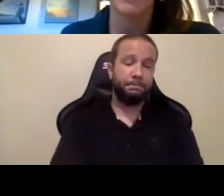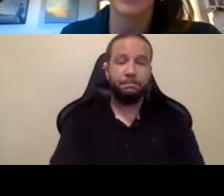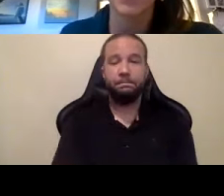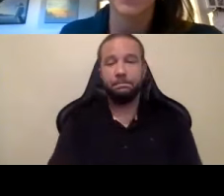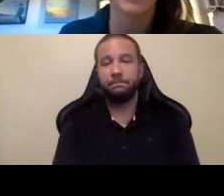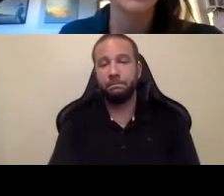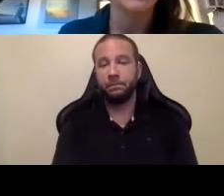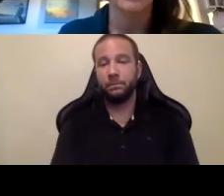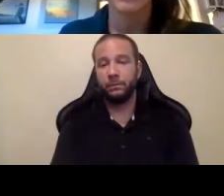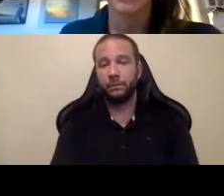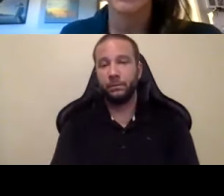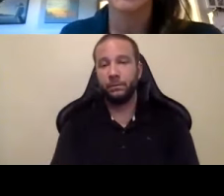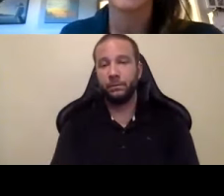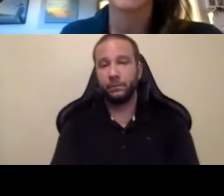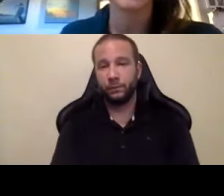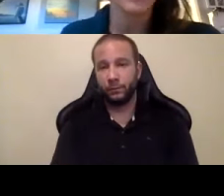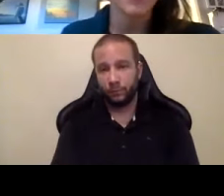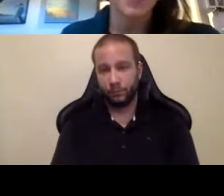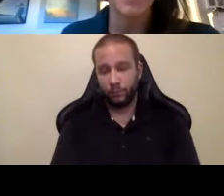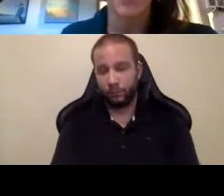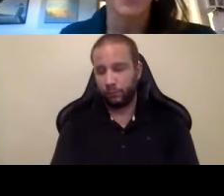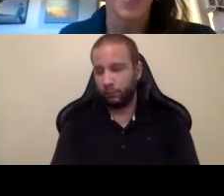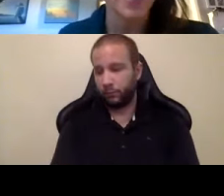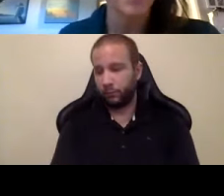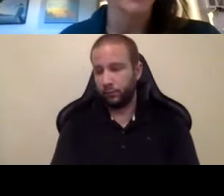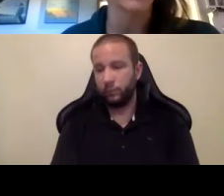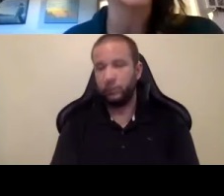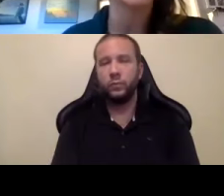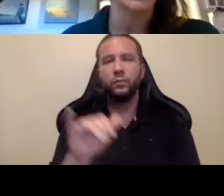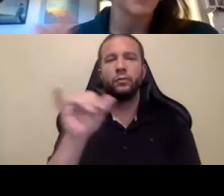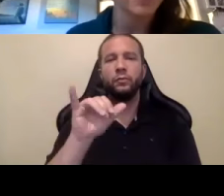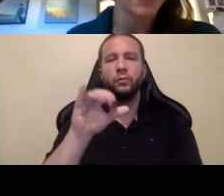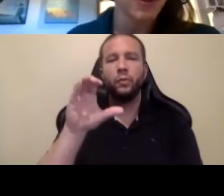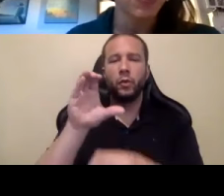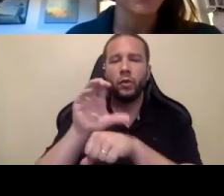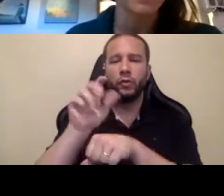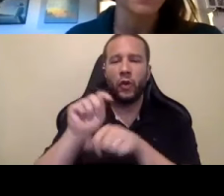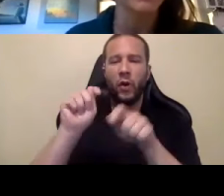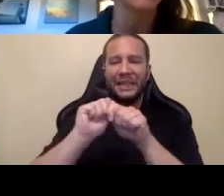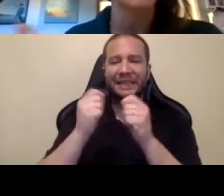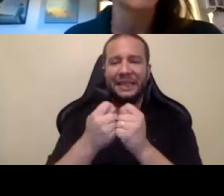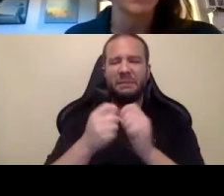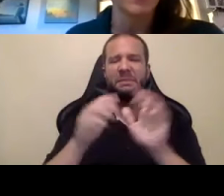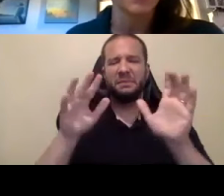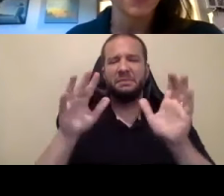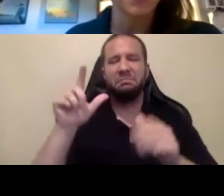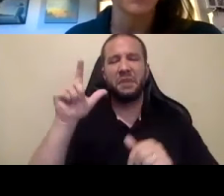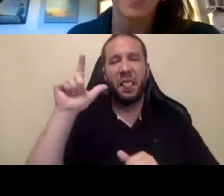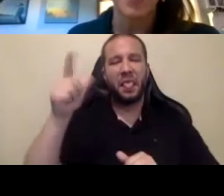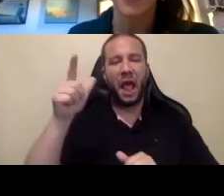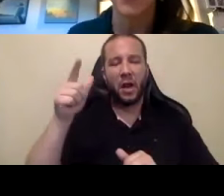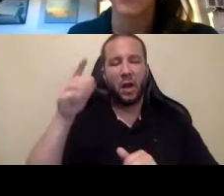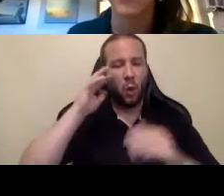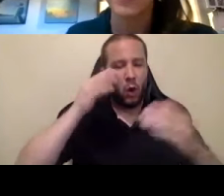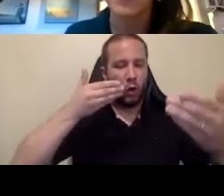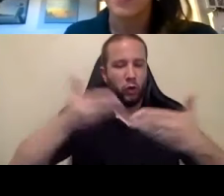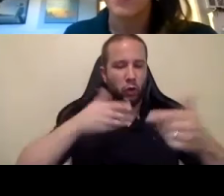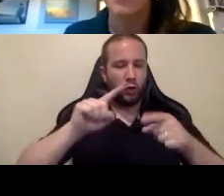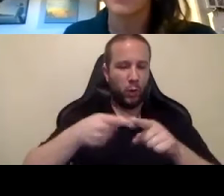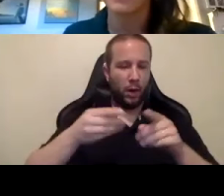have members of the consultant team on the line, but we'll allow them to introduce themselves when we move into the breakouts